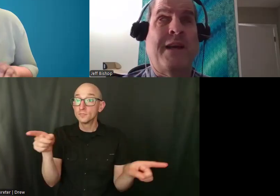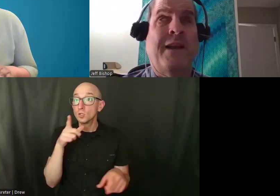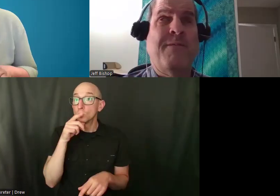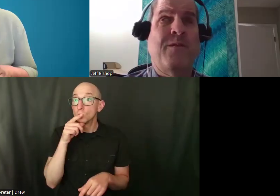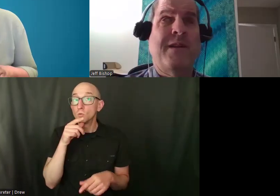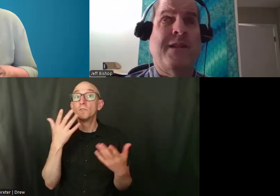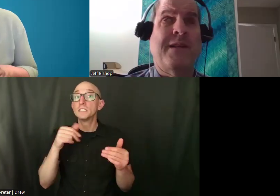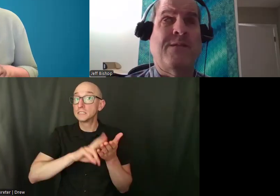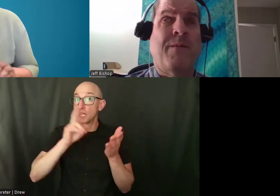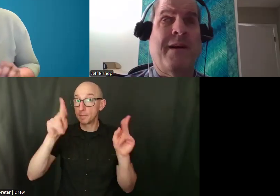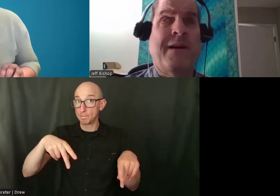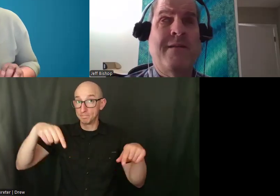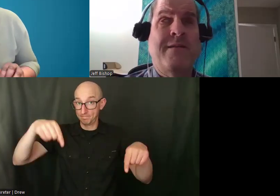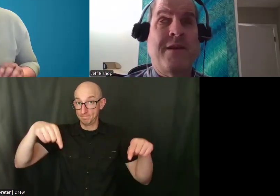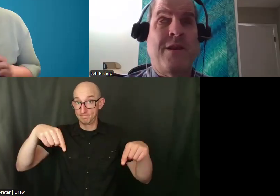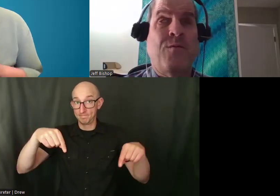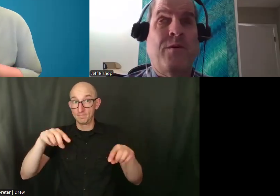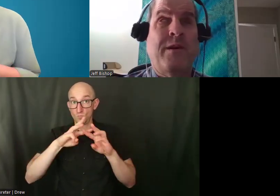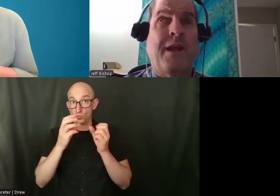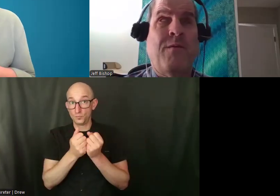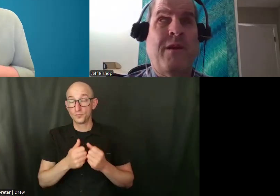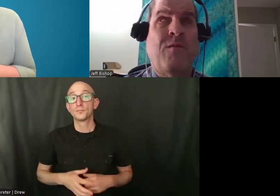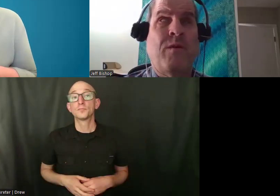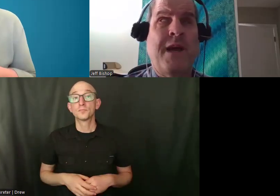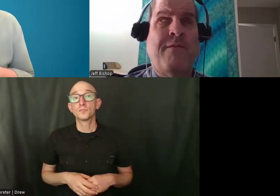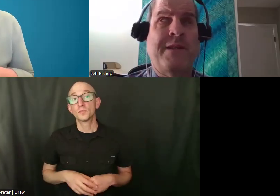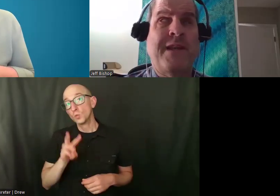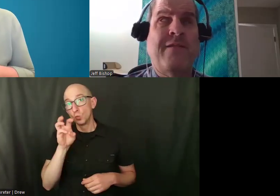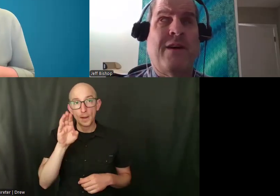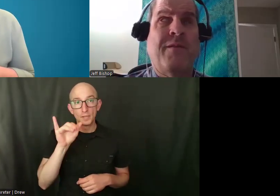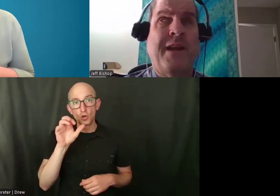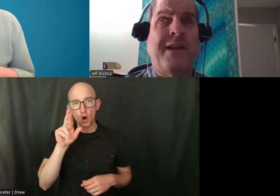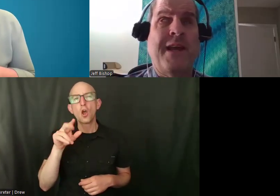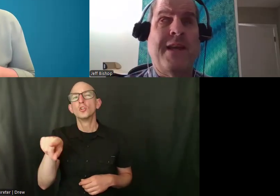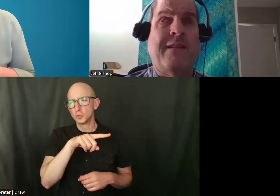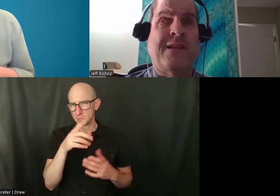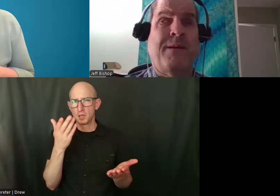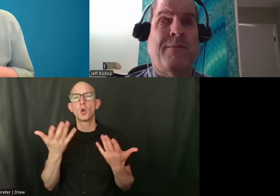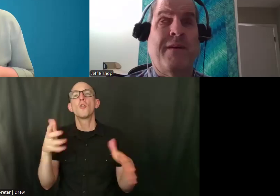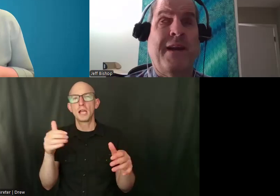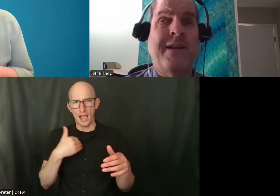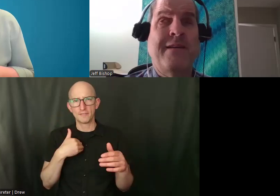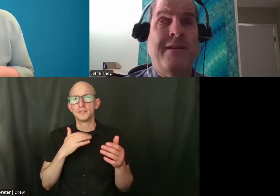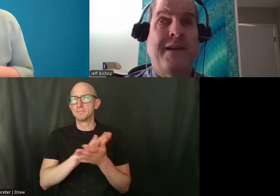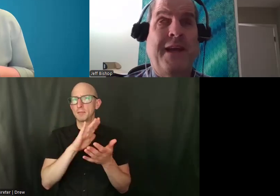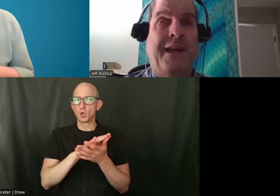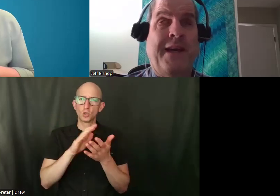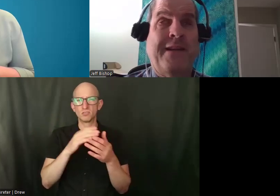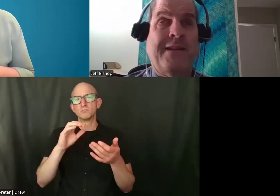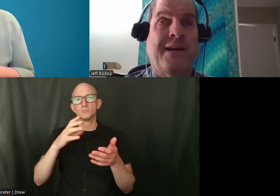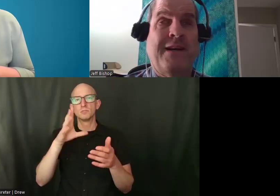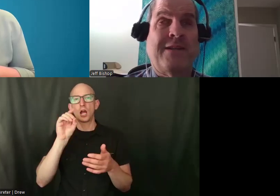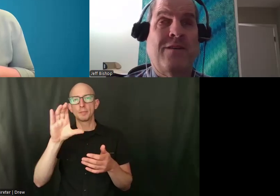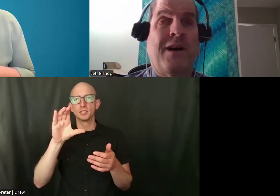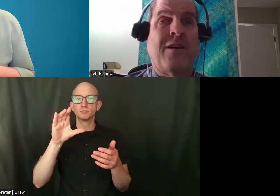have signed up for this webinar, you would have received already the handout that's been provided.